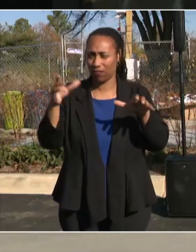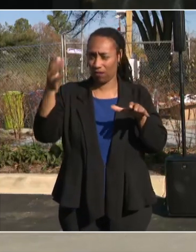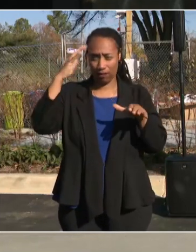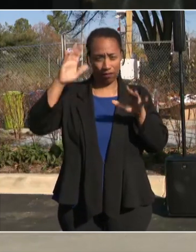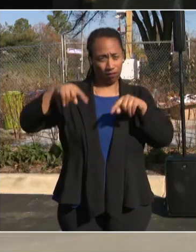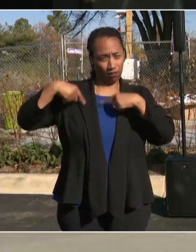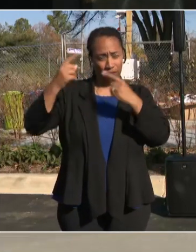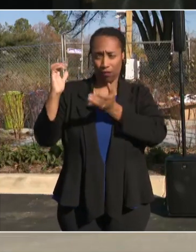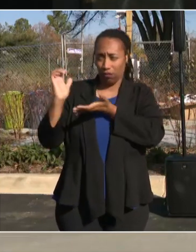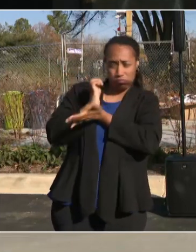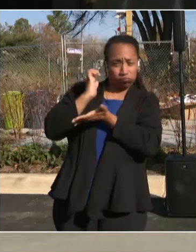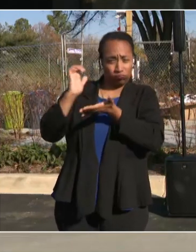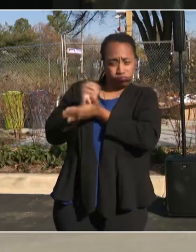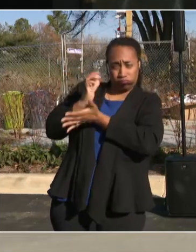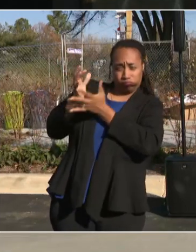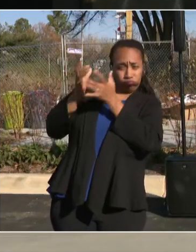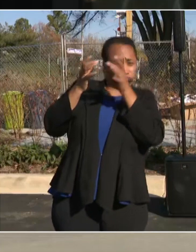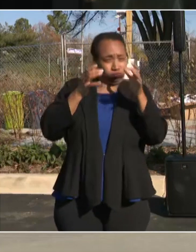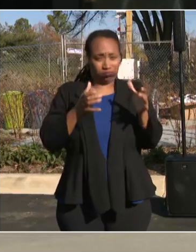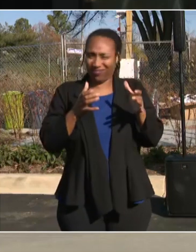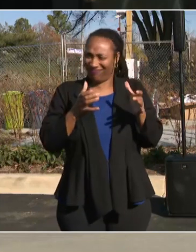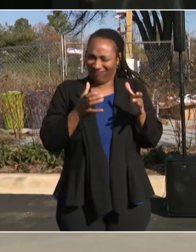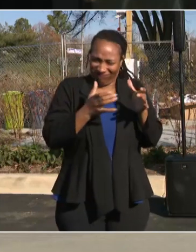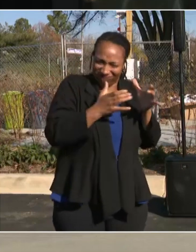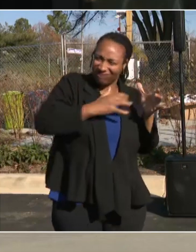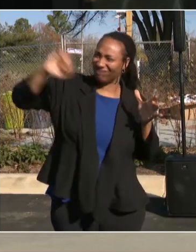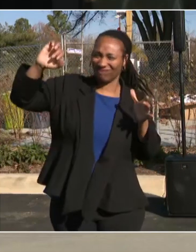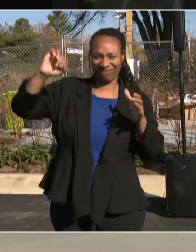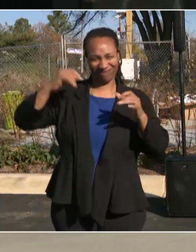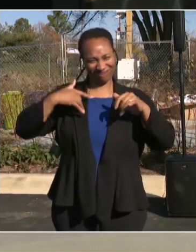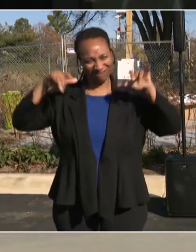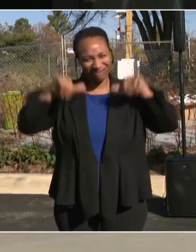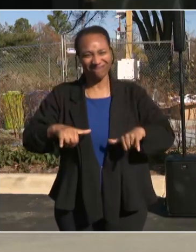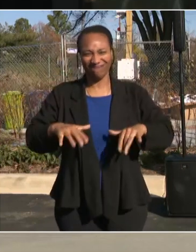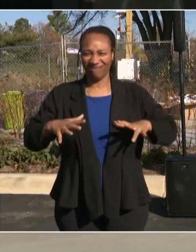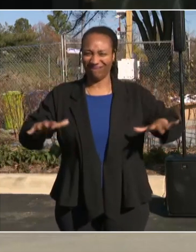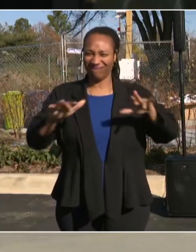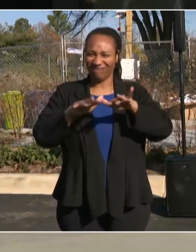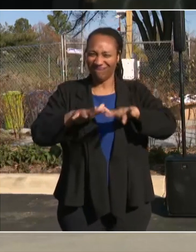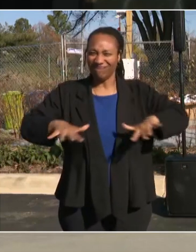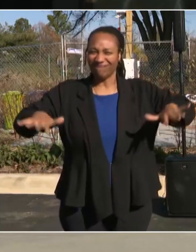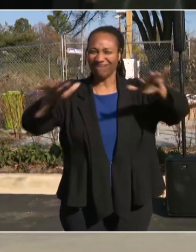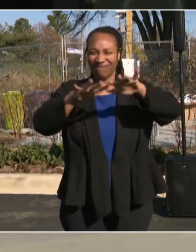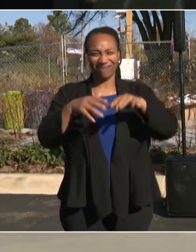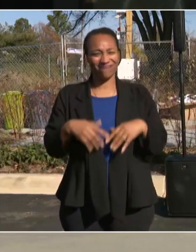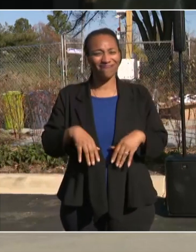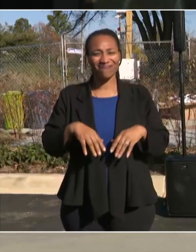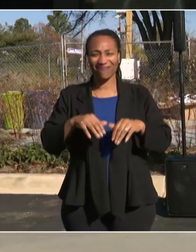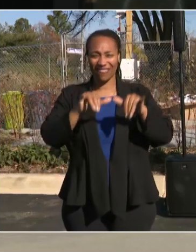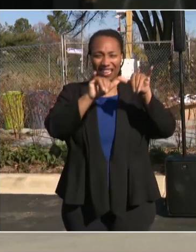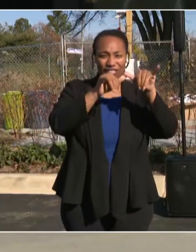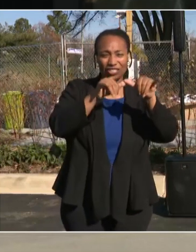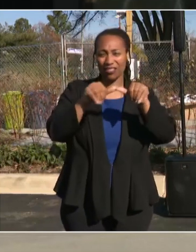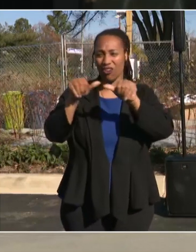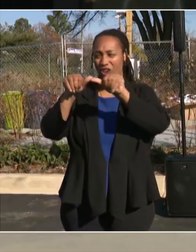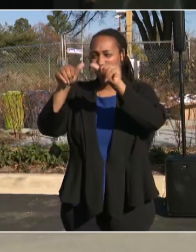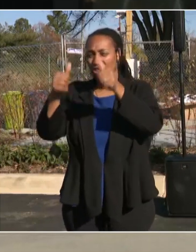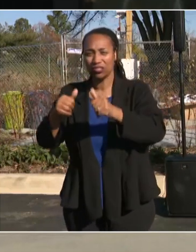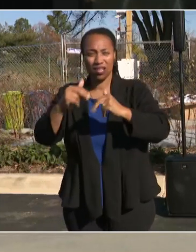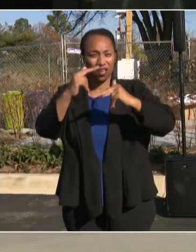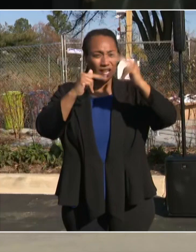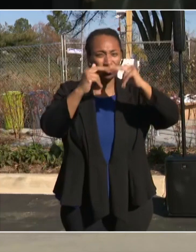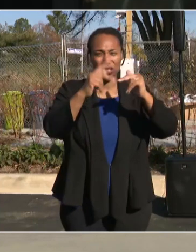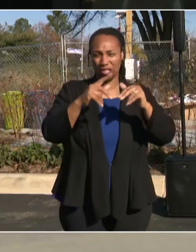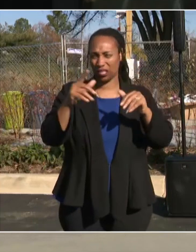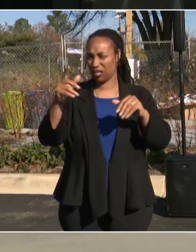you. For the architects and developers and construction workers who said that these communities will stand shoulder